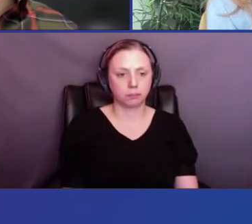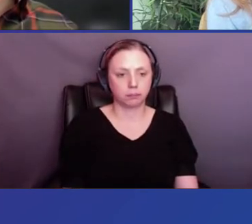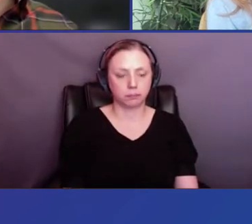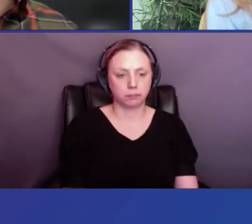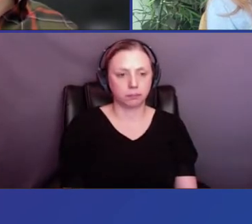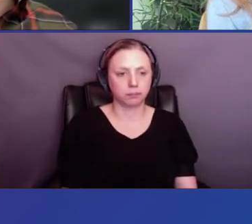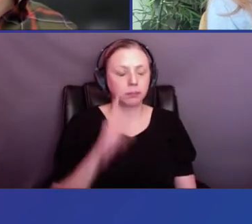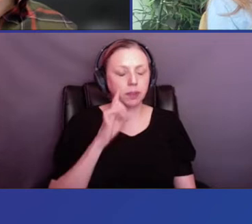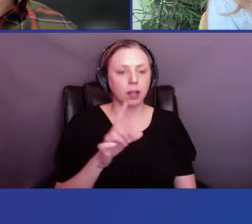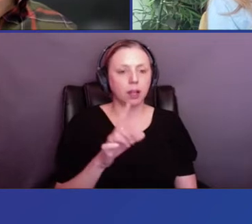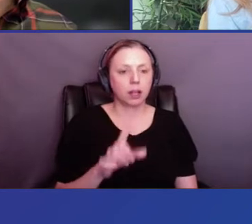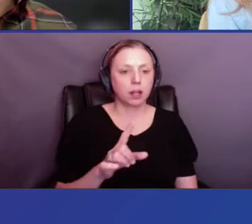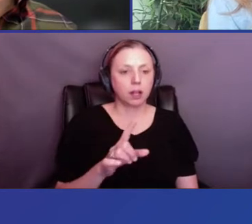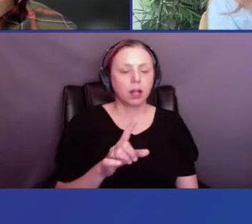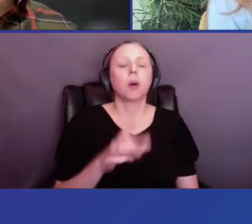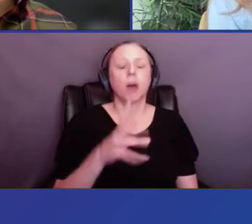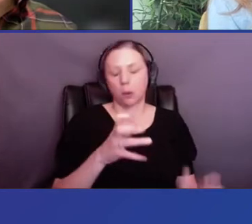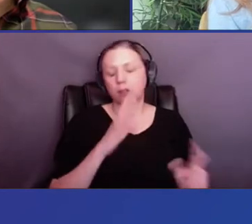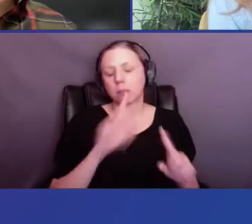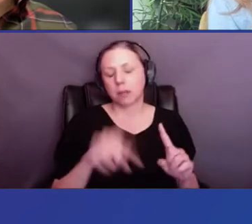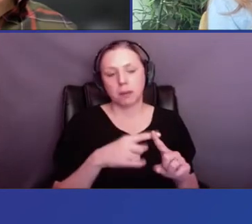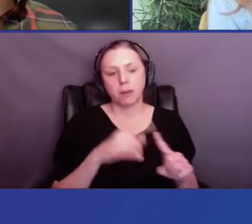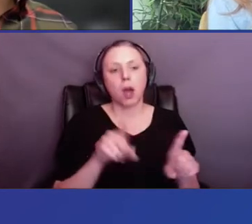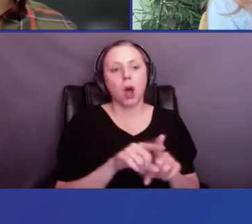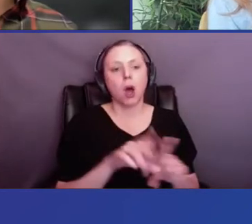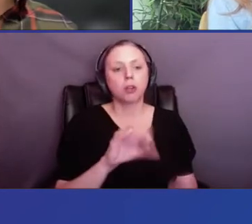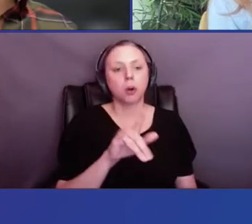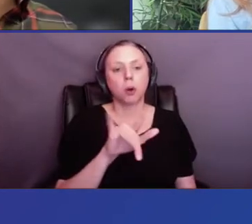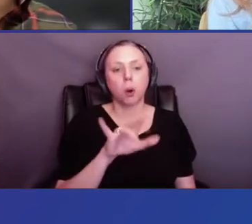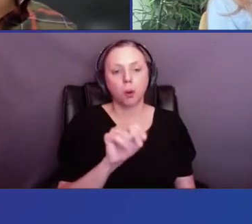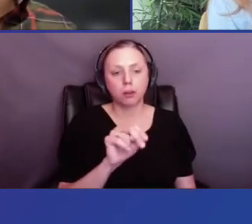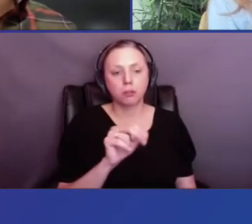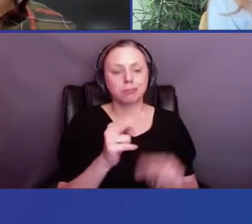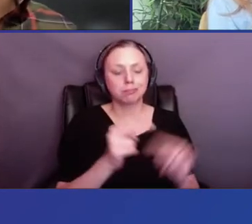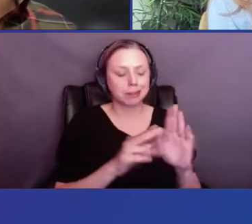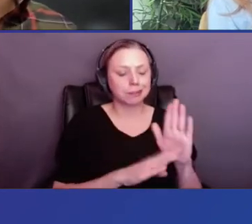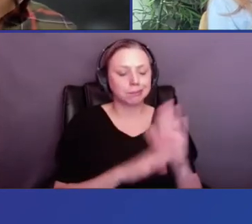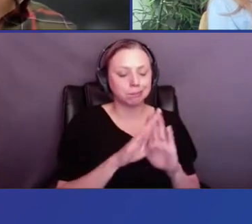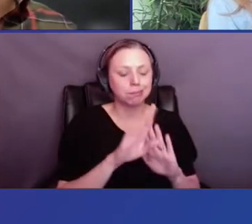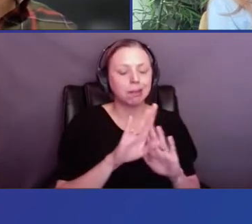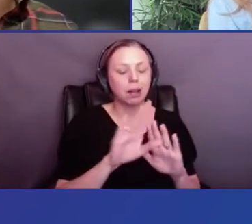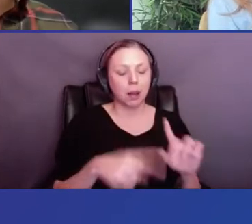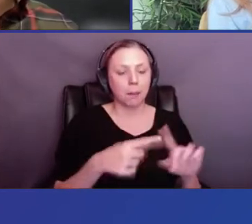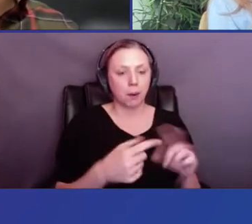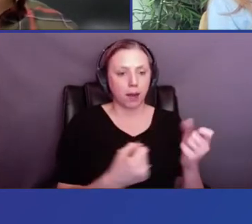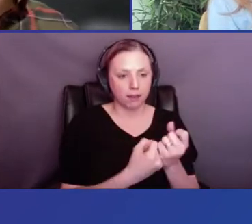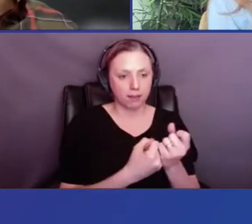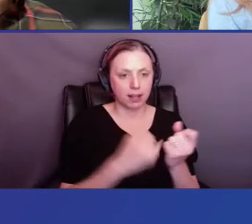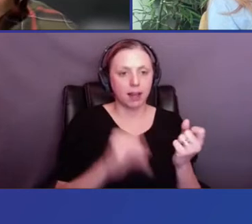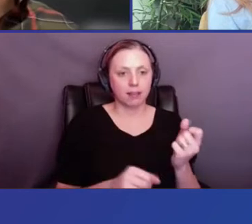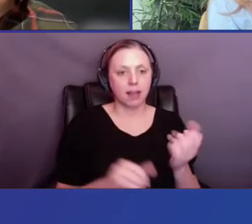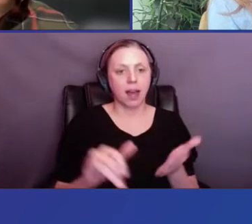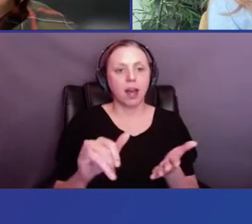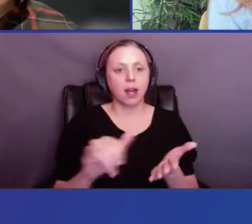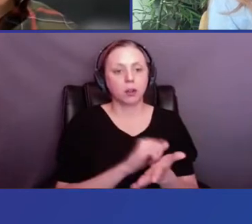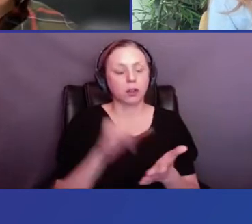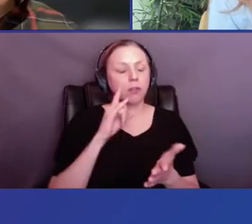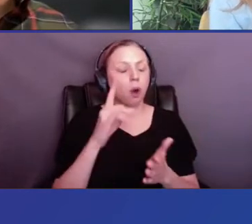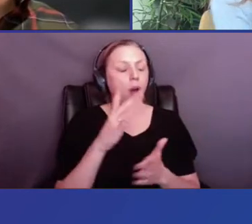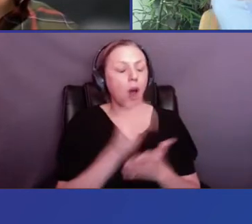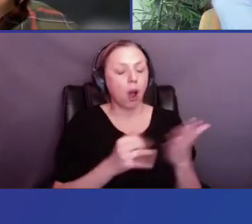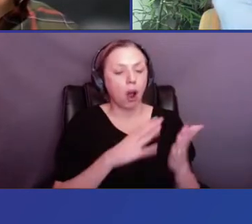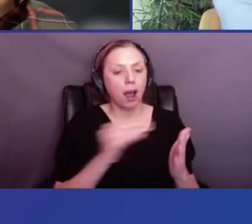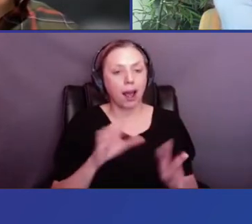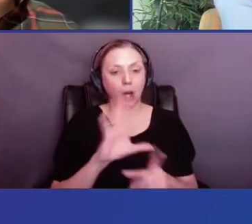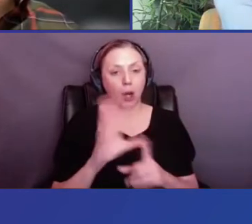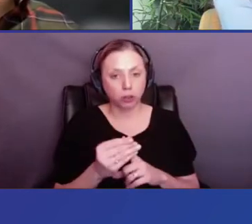the coalition building that's happening around advocacy that Risa and Art New York have been taking, and New Yorkers for Arts and Culture have been taking a